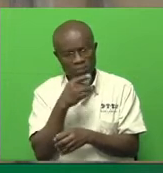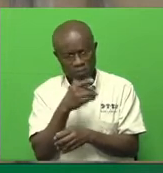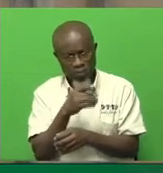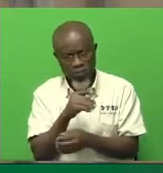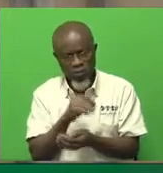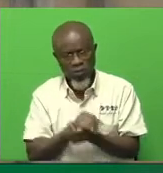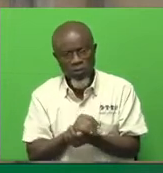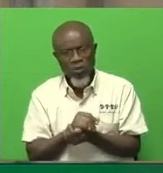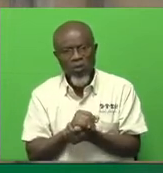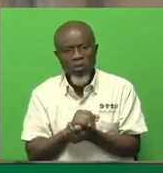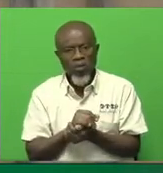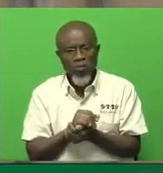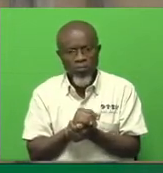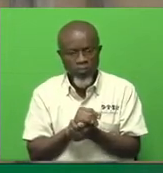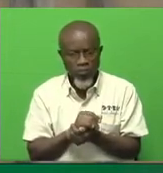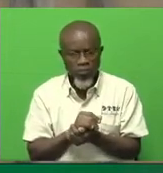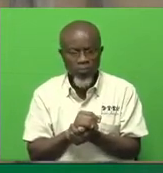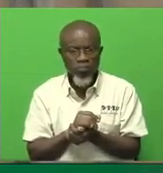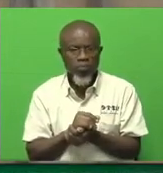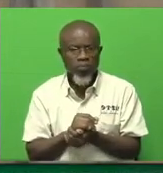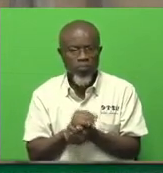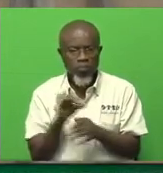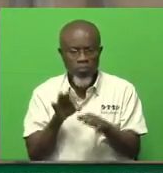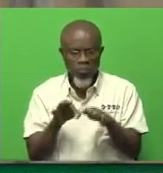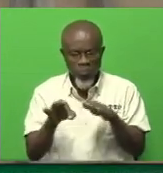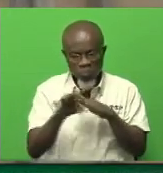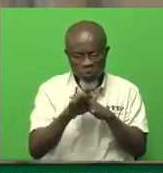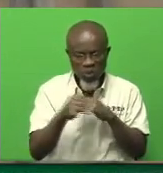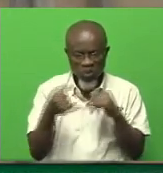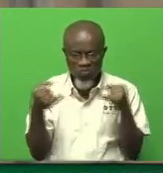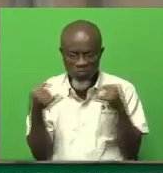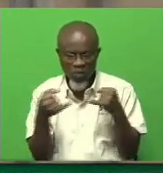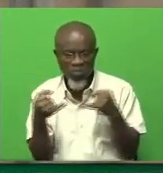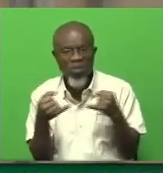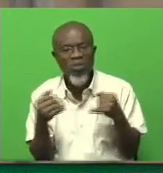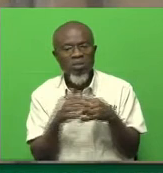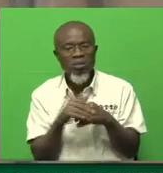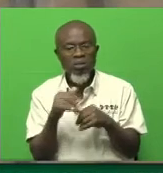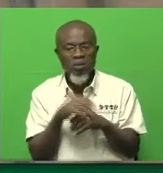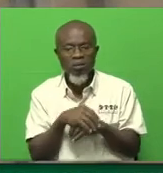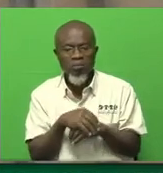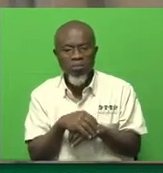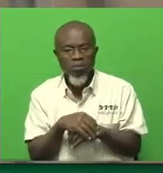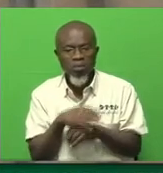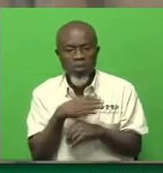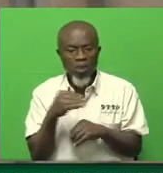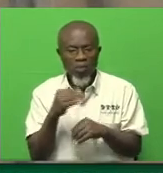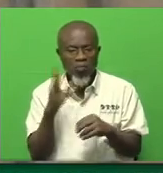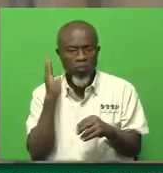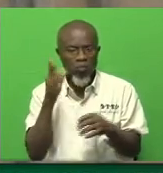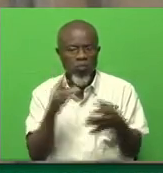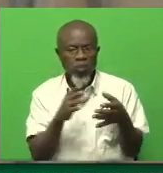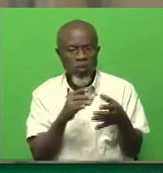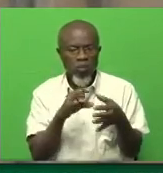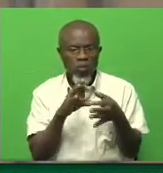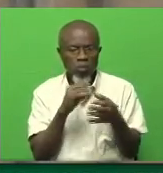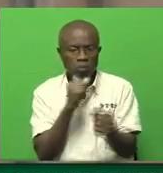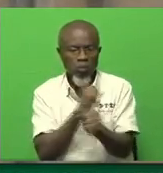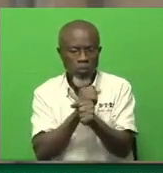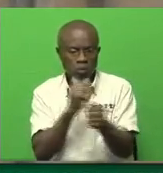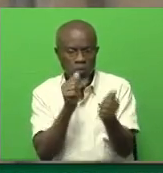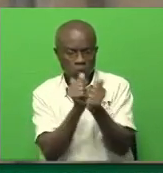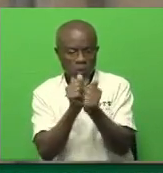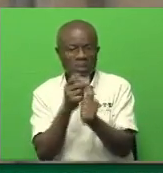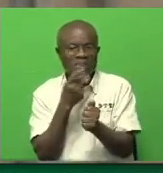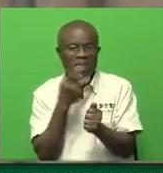oversee all programs on diabetic foot infections and a pilot project partnering with the Diabetes Association of Trinidad and